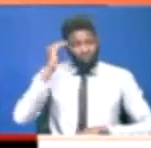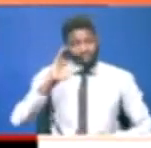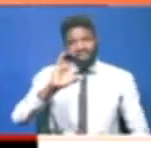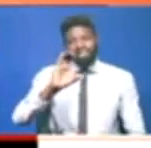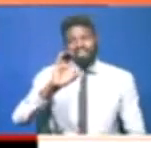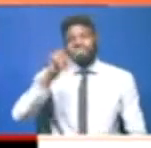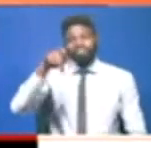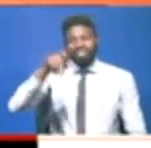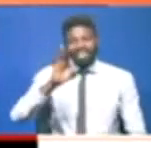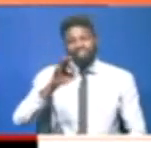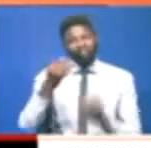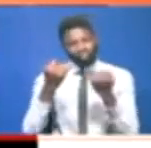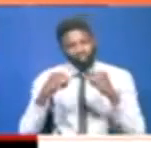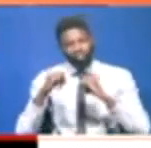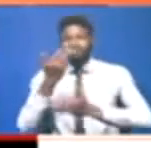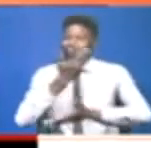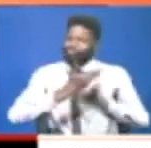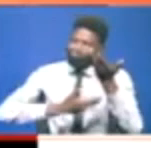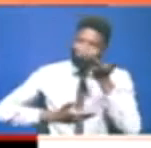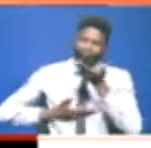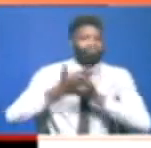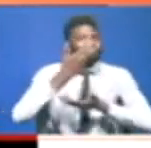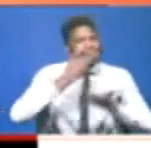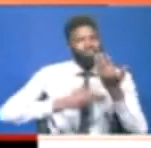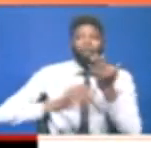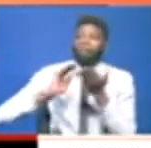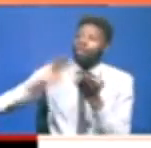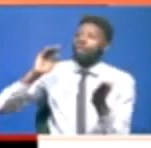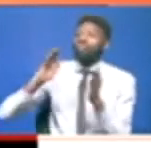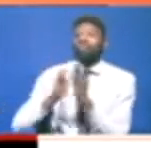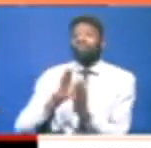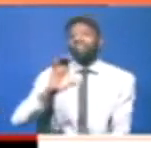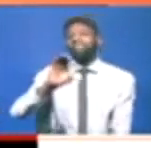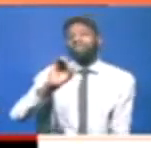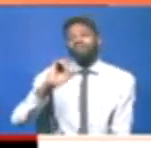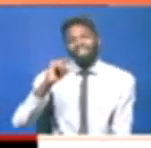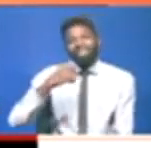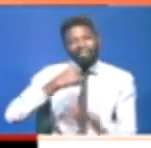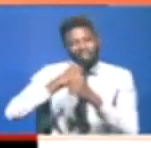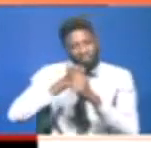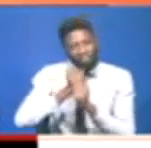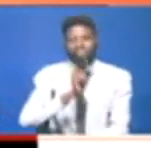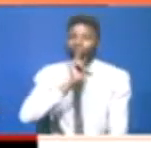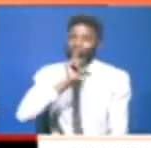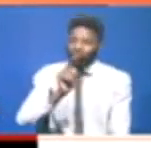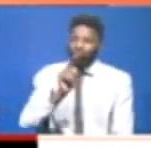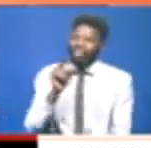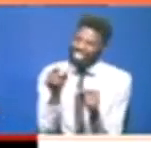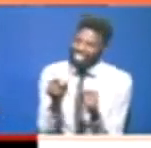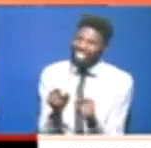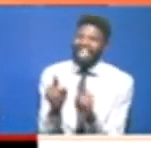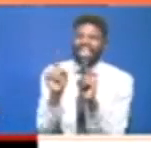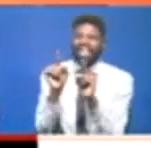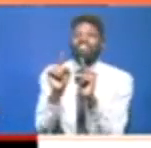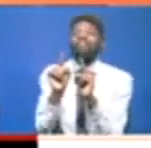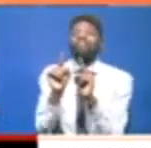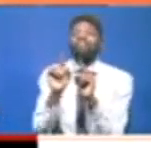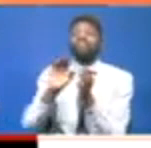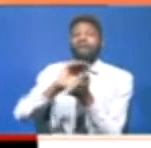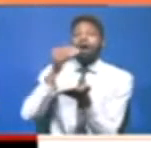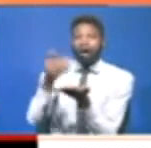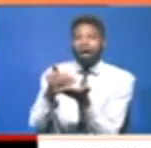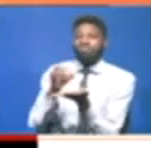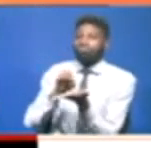of interaction with the Council of Governors to ensure that they beef up that fund. Mm-hmm. Yes. So